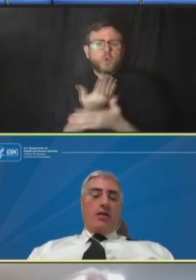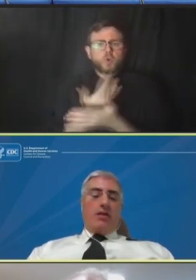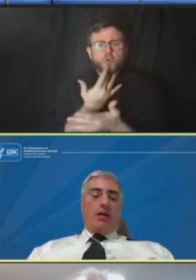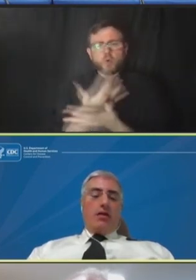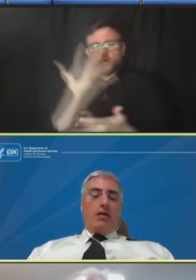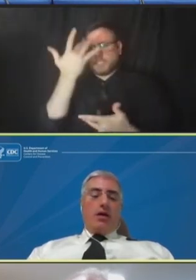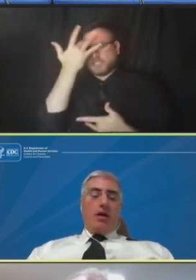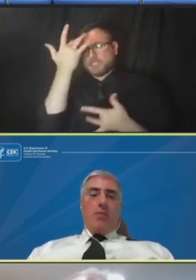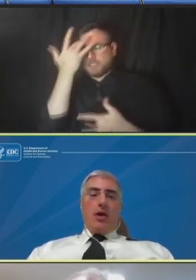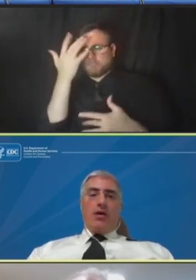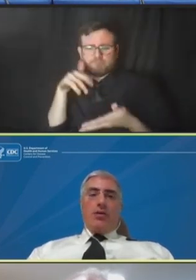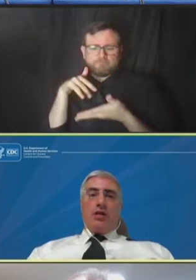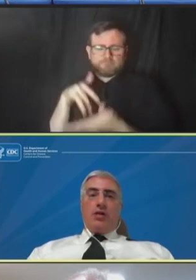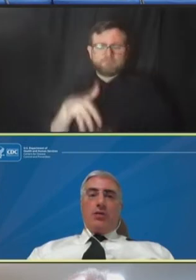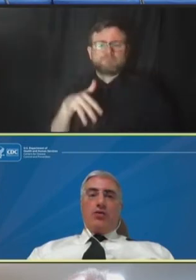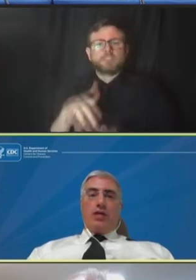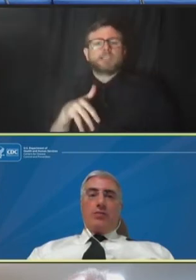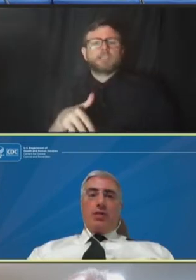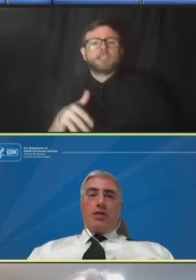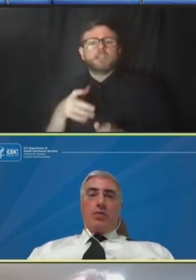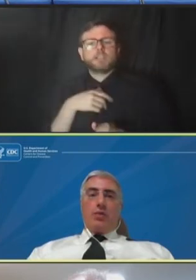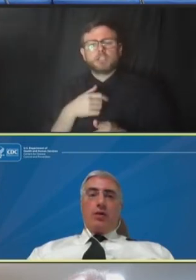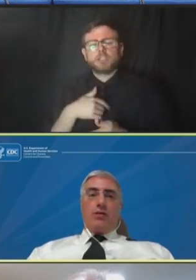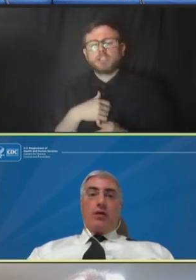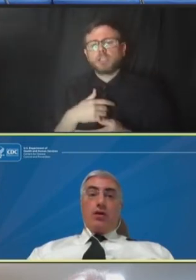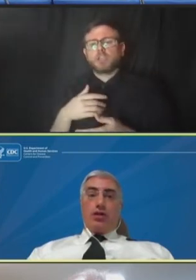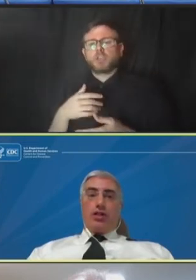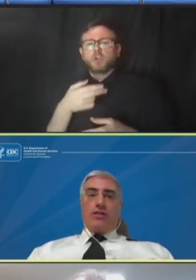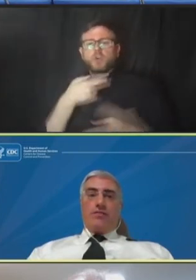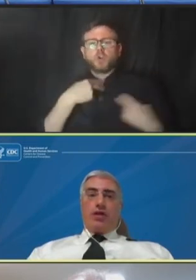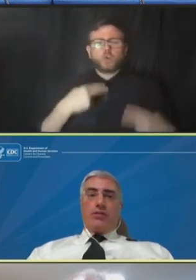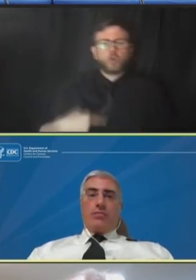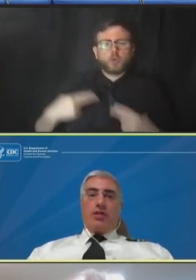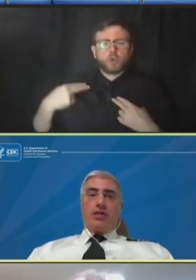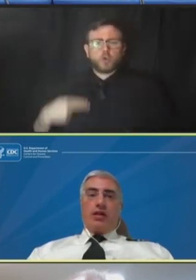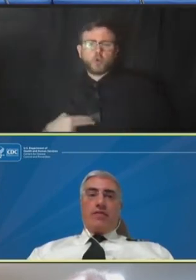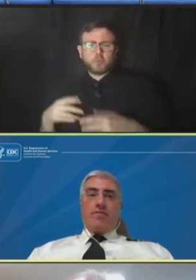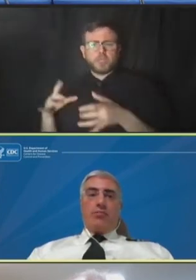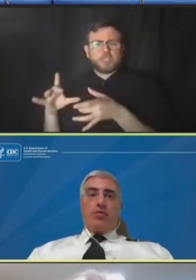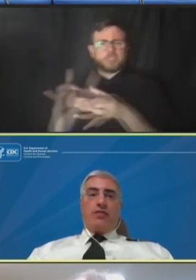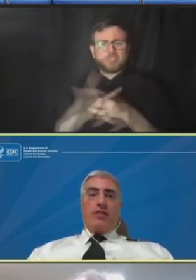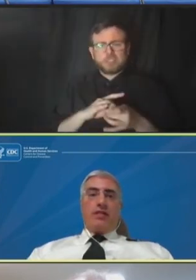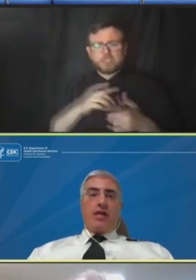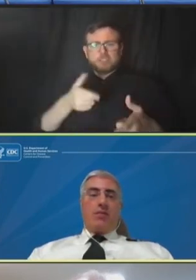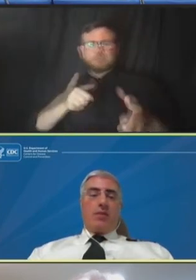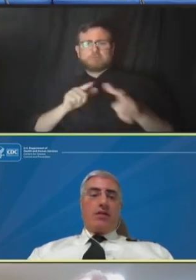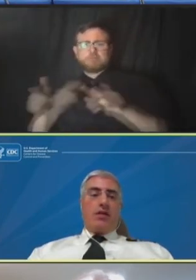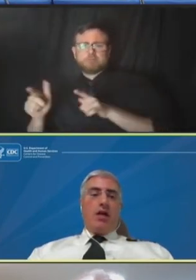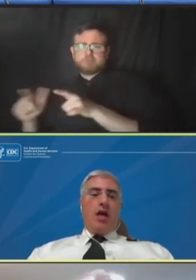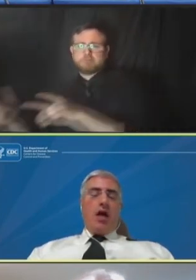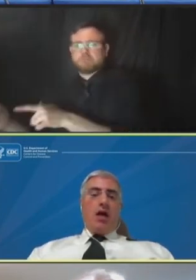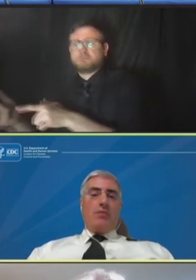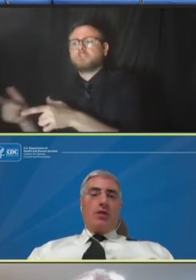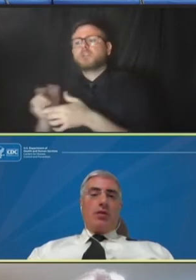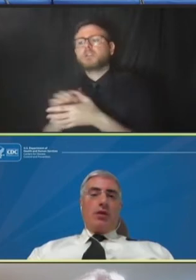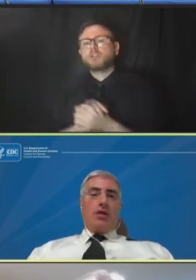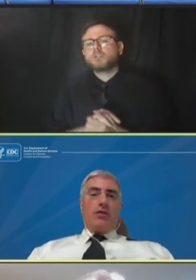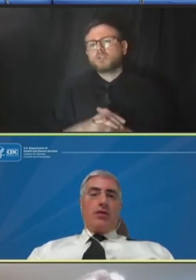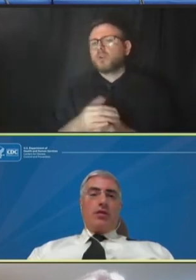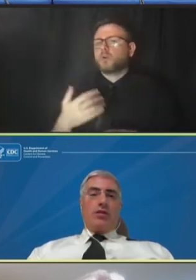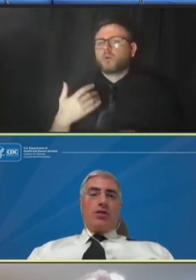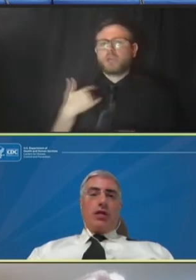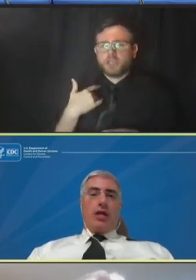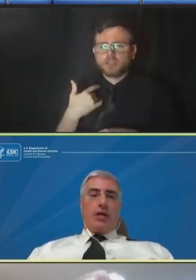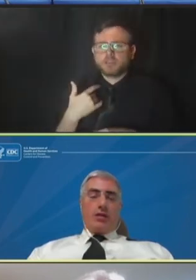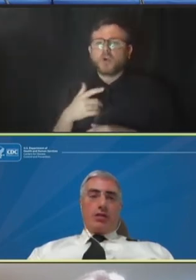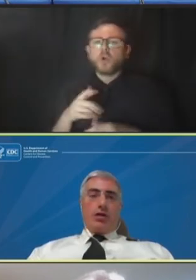and the apparent human-to-human transmission with longer chains of transmission than have been previously documented. So there